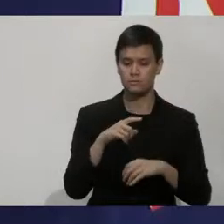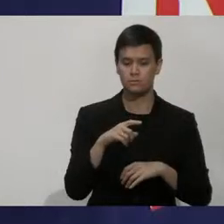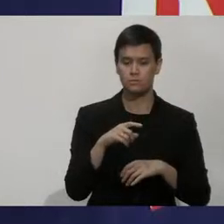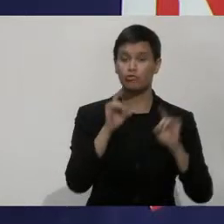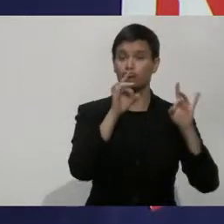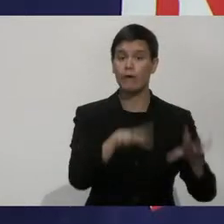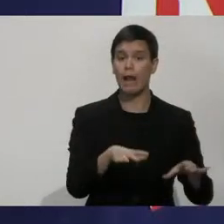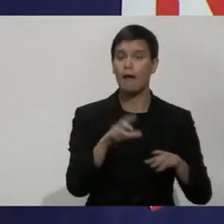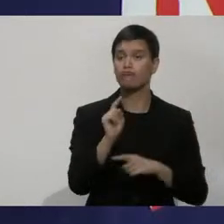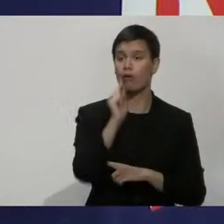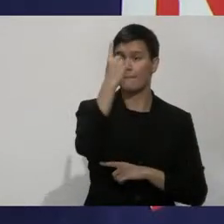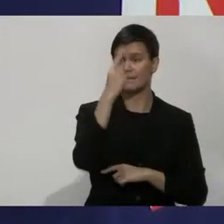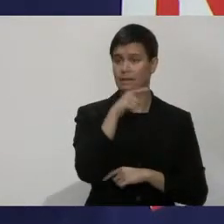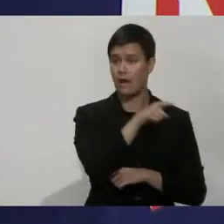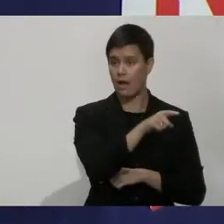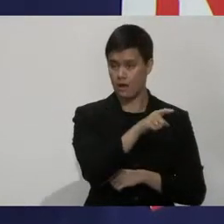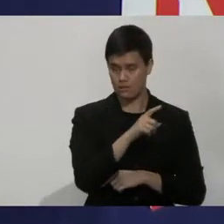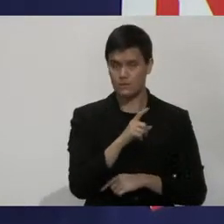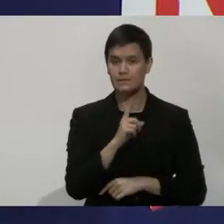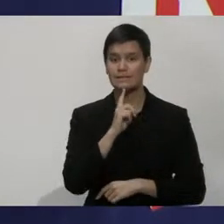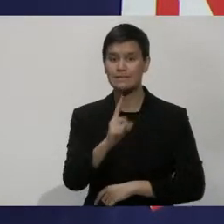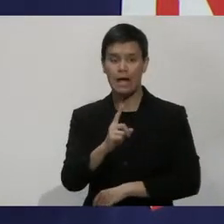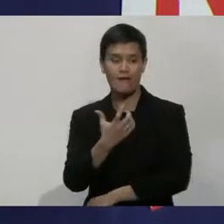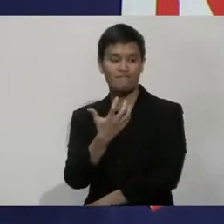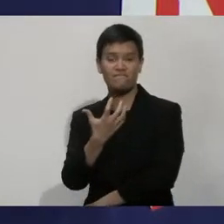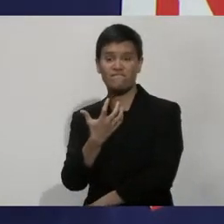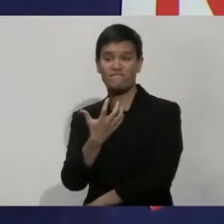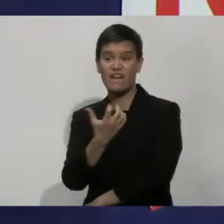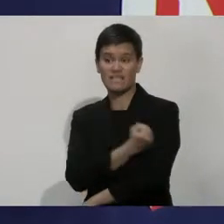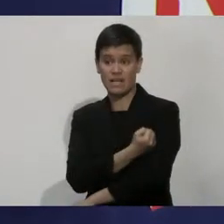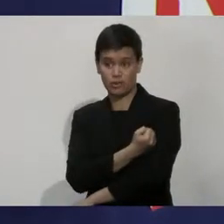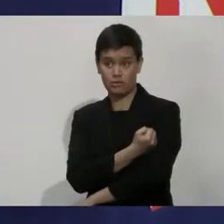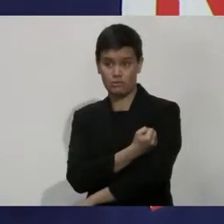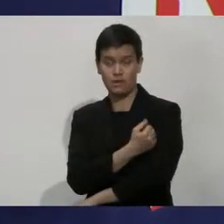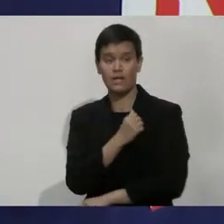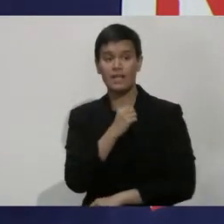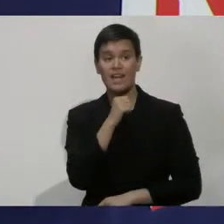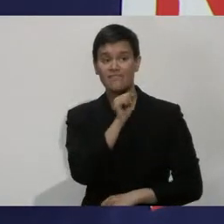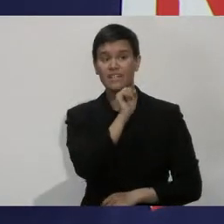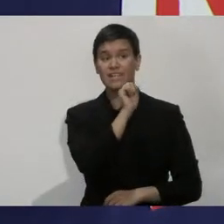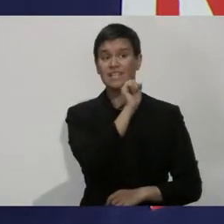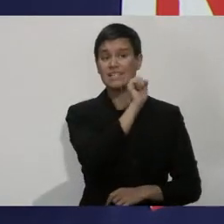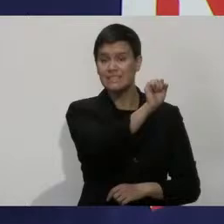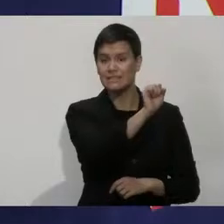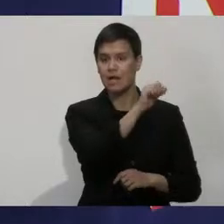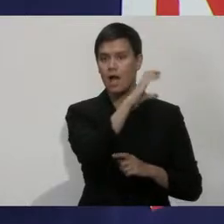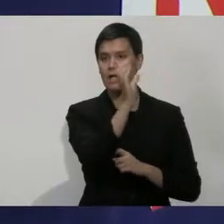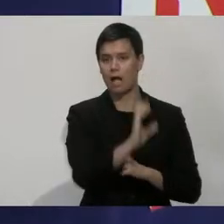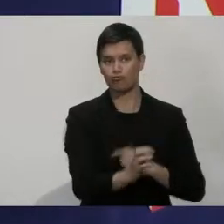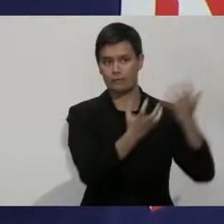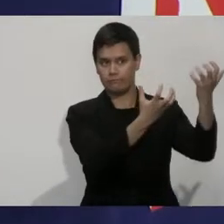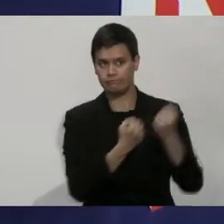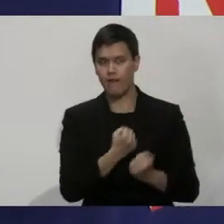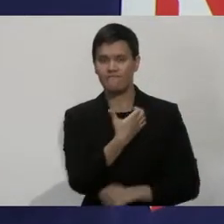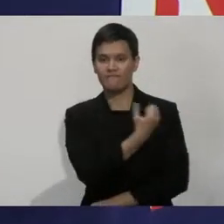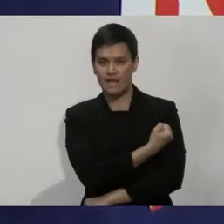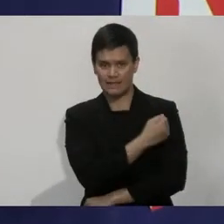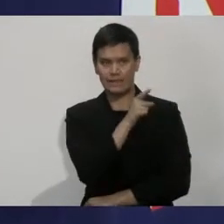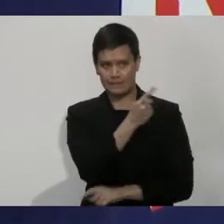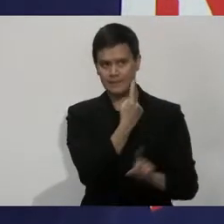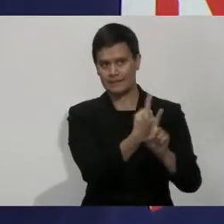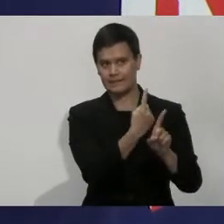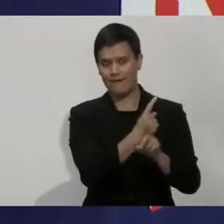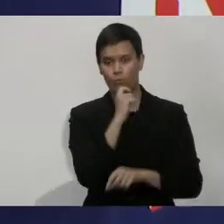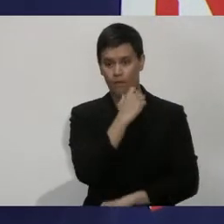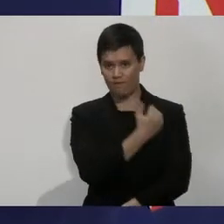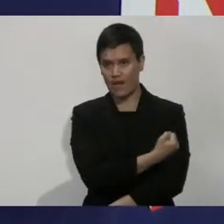today around vaccines, saying that New Zealand would receive a vaccine if its country develops a supply of working drugs? Look, there's a number of different things that we have to